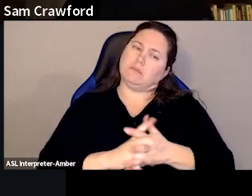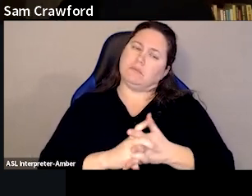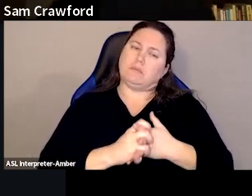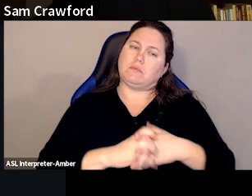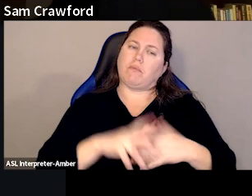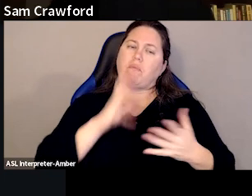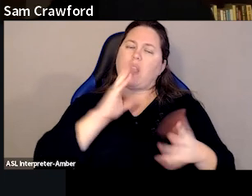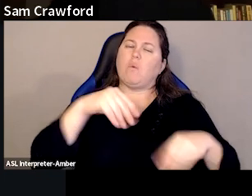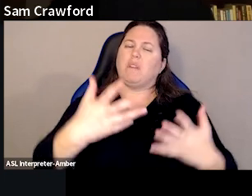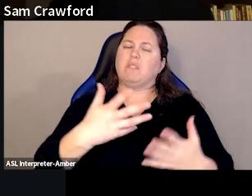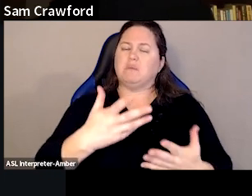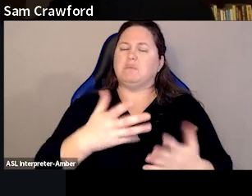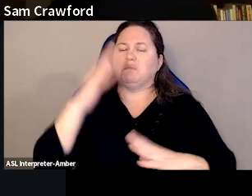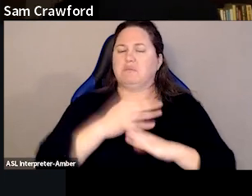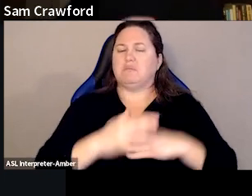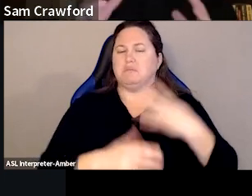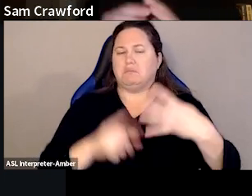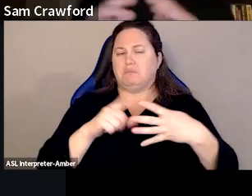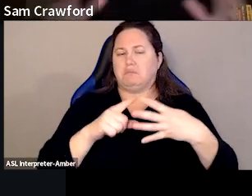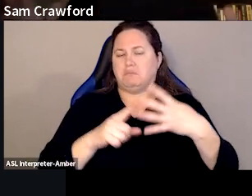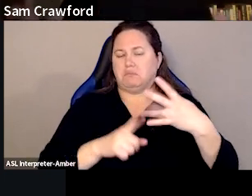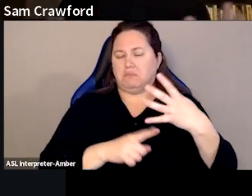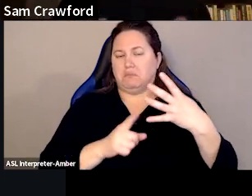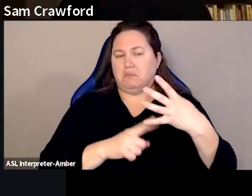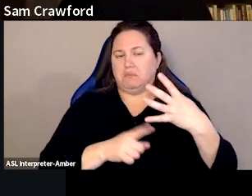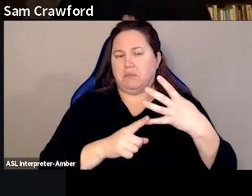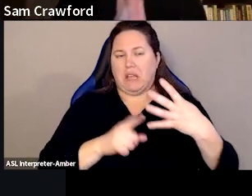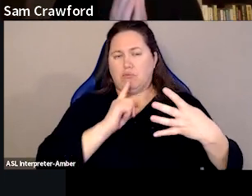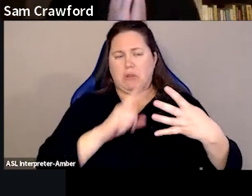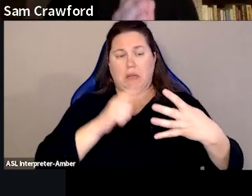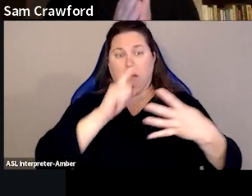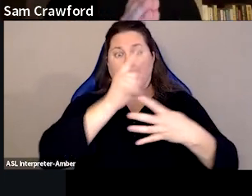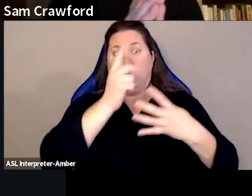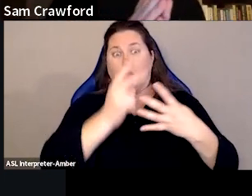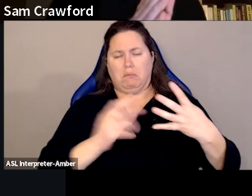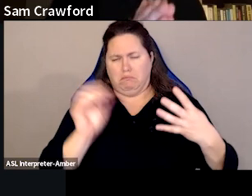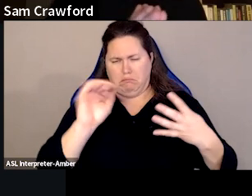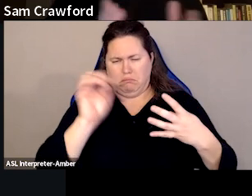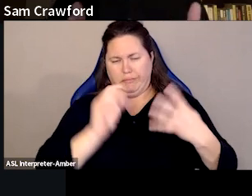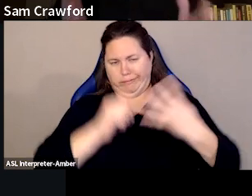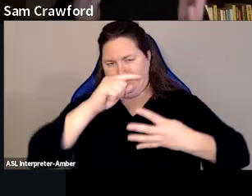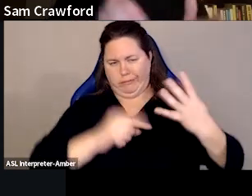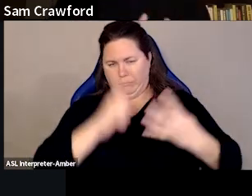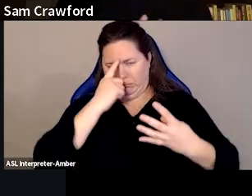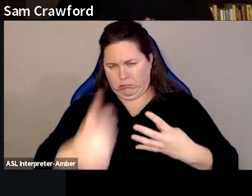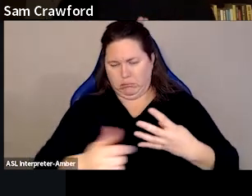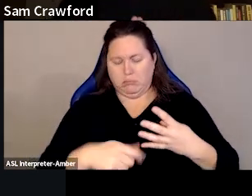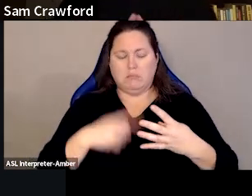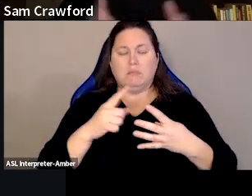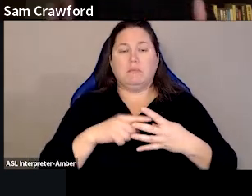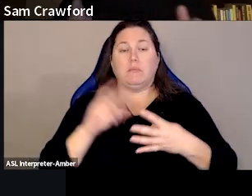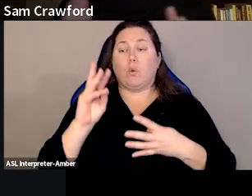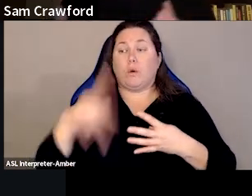best platforms to at least look into. By the way, these are in no particular order. So first off, we've talked about it,